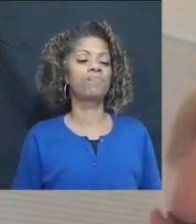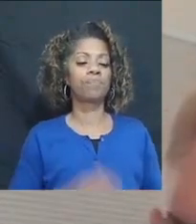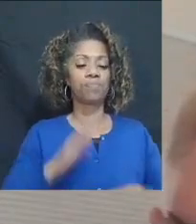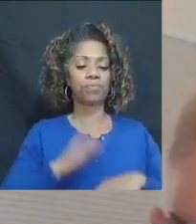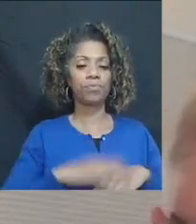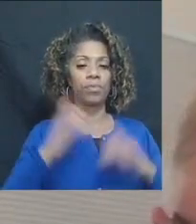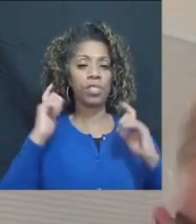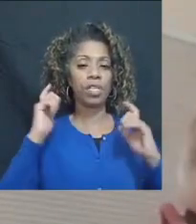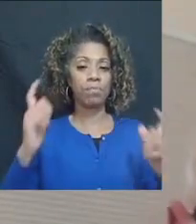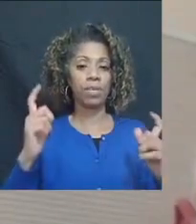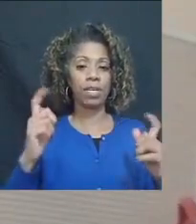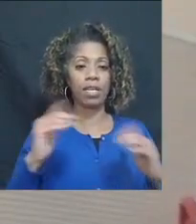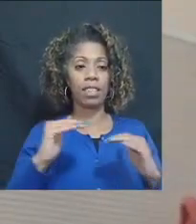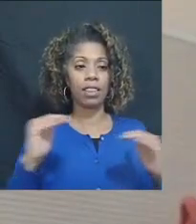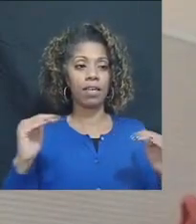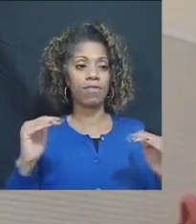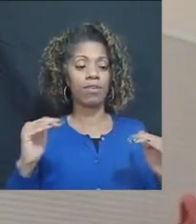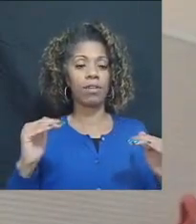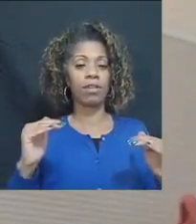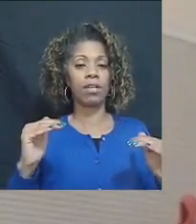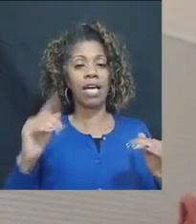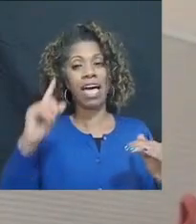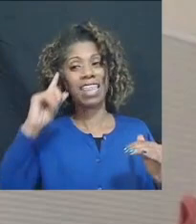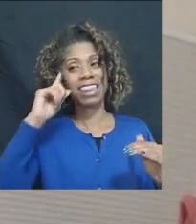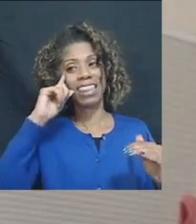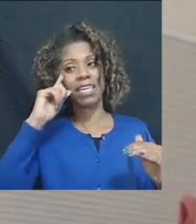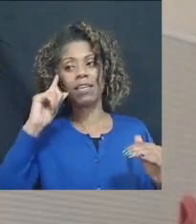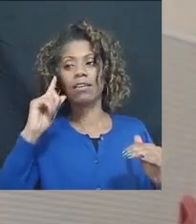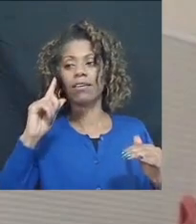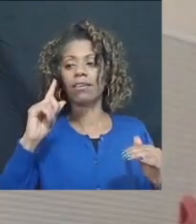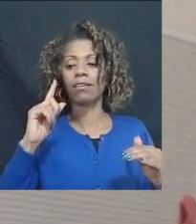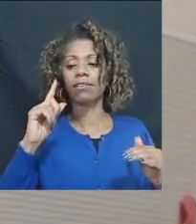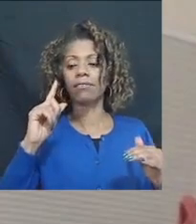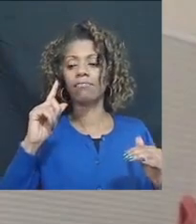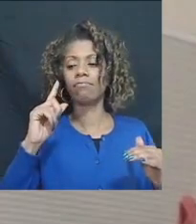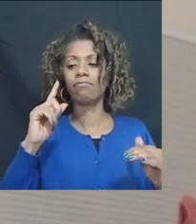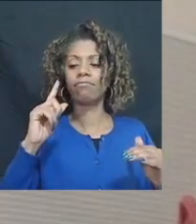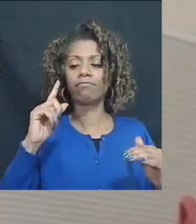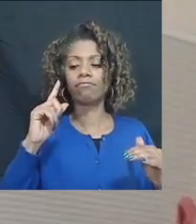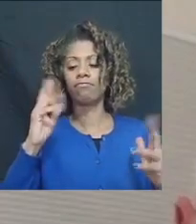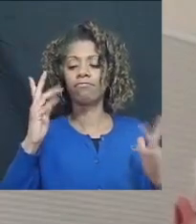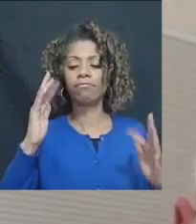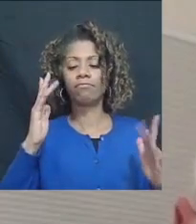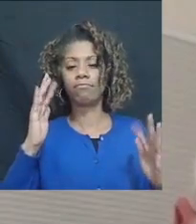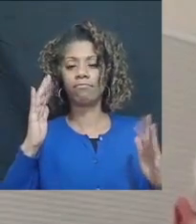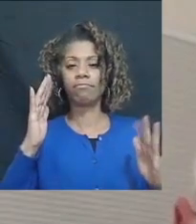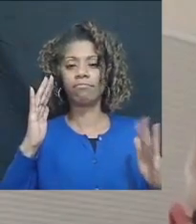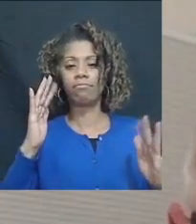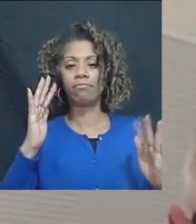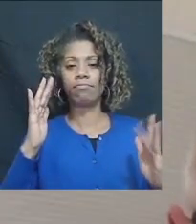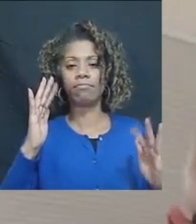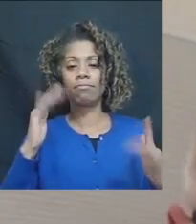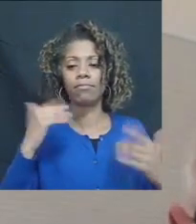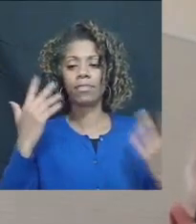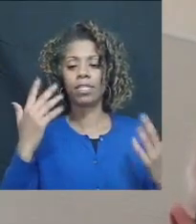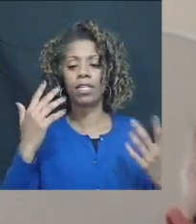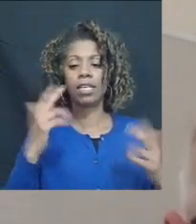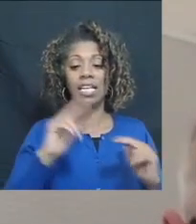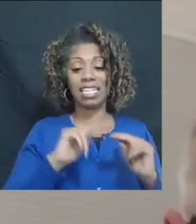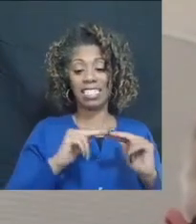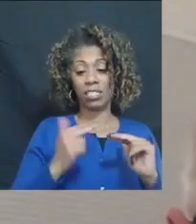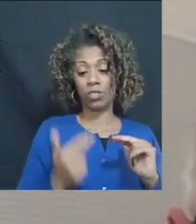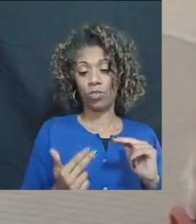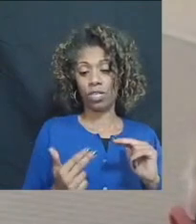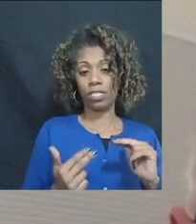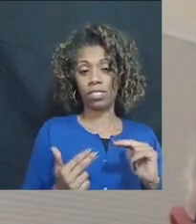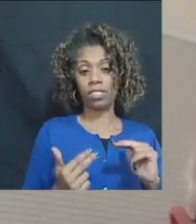COVID has done is I think we're on track to see the carbon dioxide, what, it's a decrease of about 8%, I think,